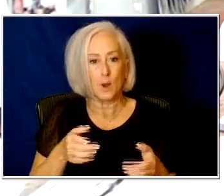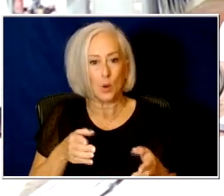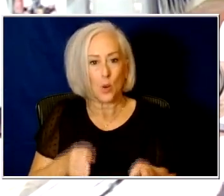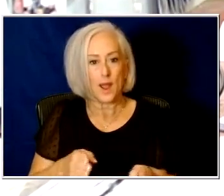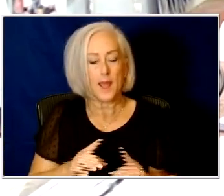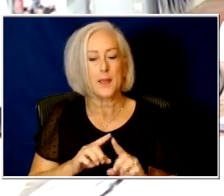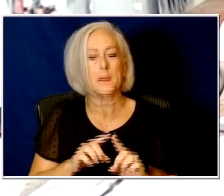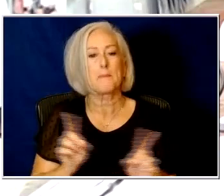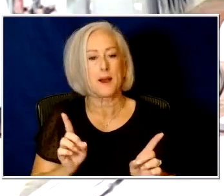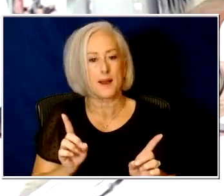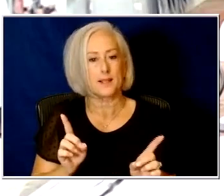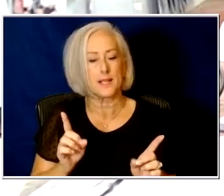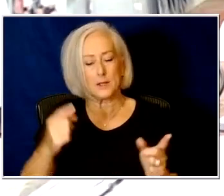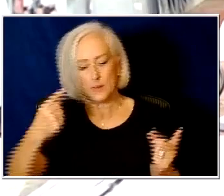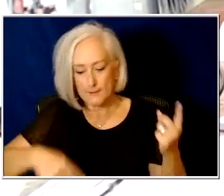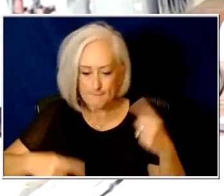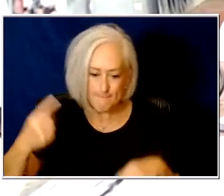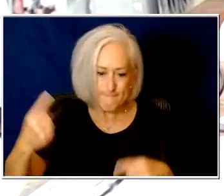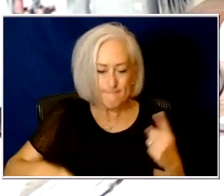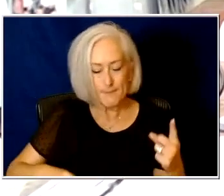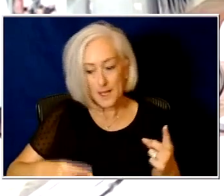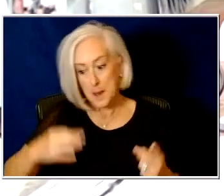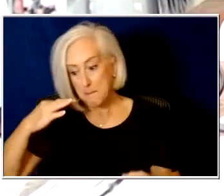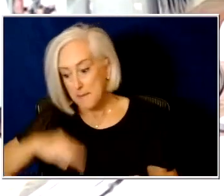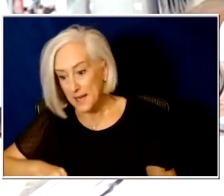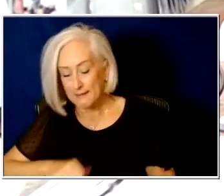we've been arguing over how big are the benefits and